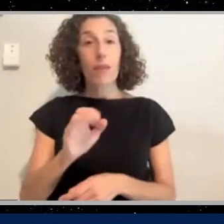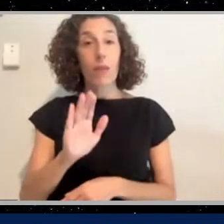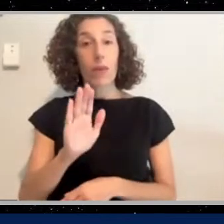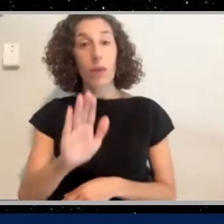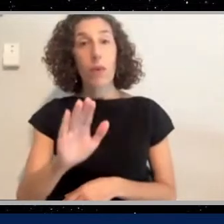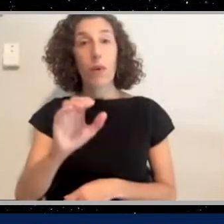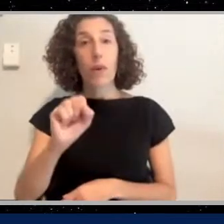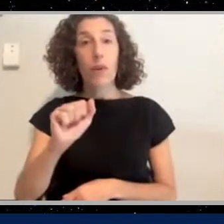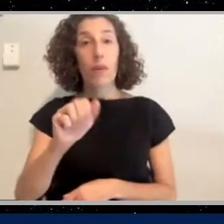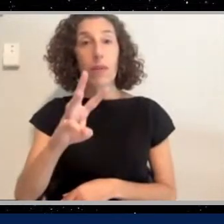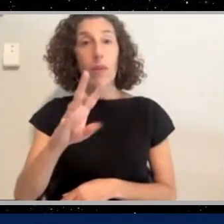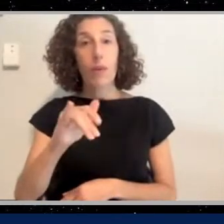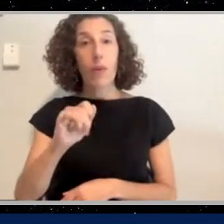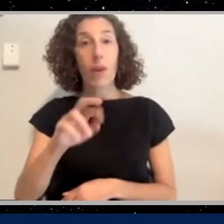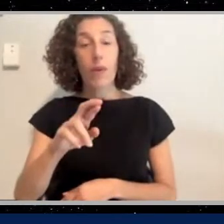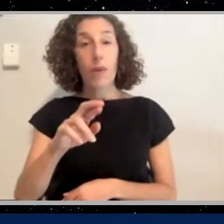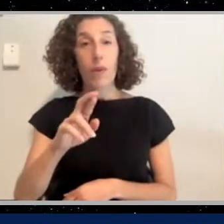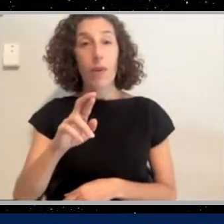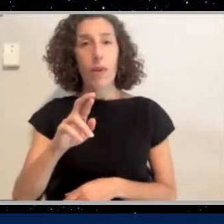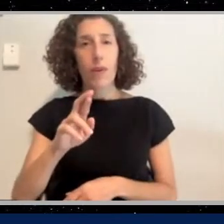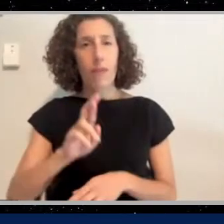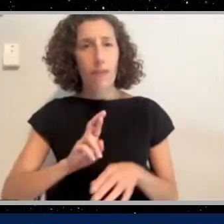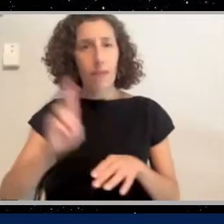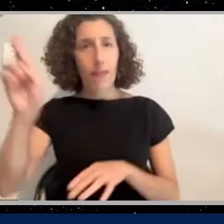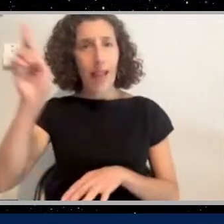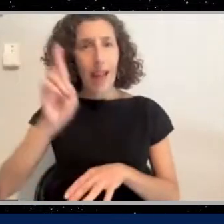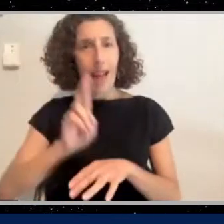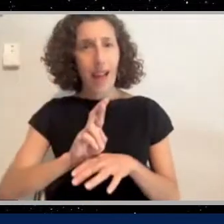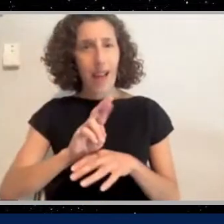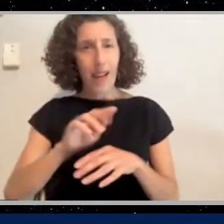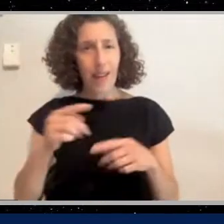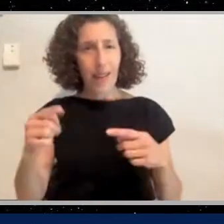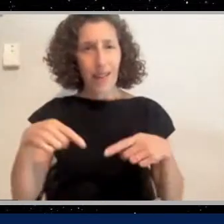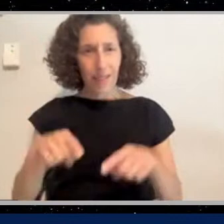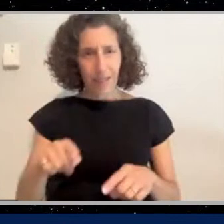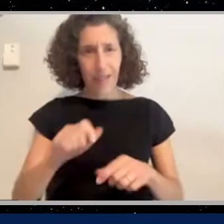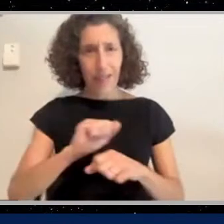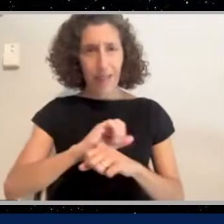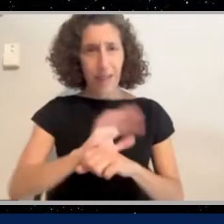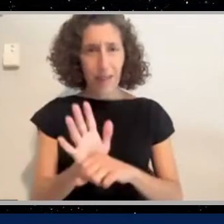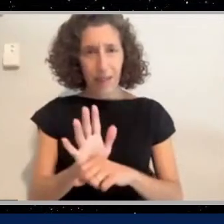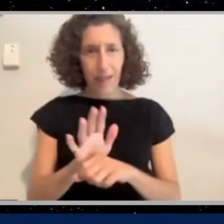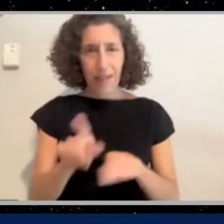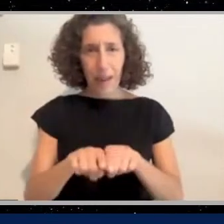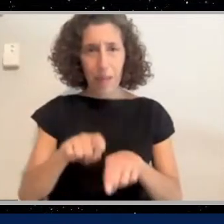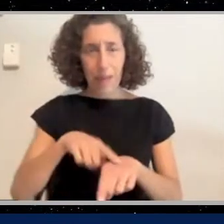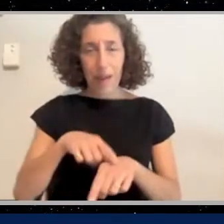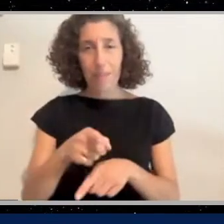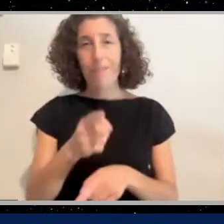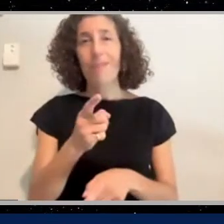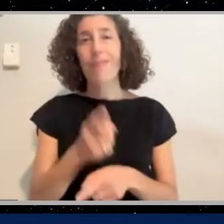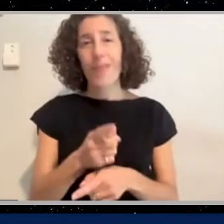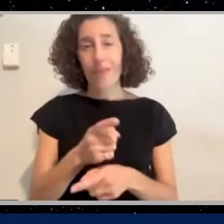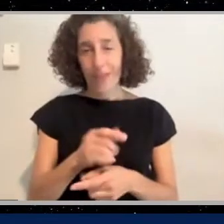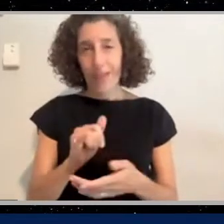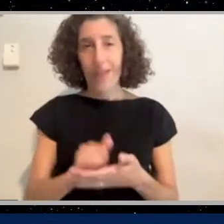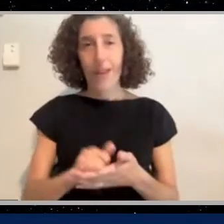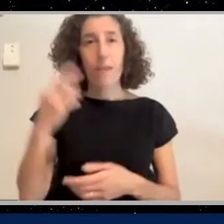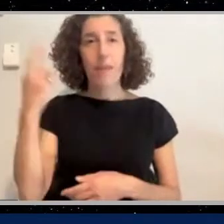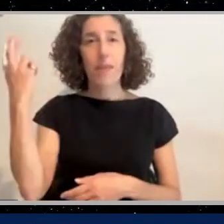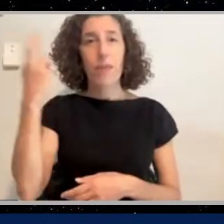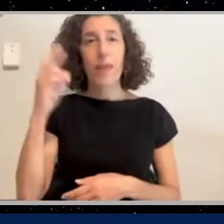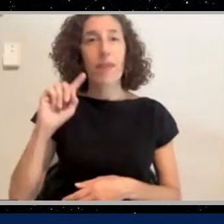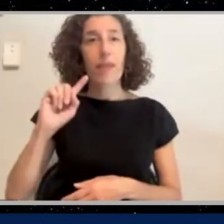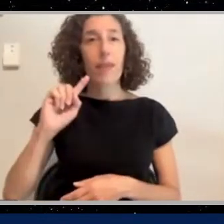of the pandemic. Right. And that's part of why the first crew wasn't international. And we're so glad that we can welcome people